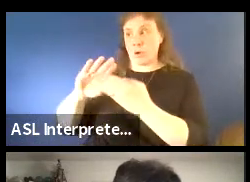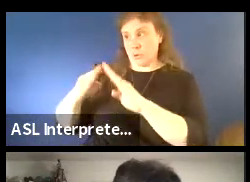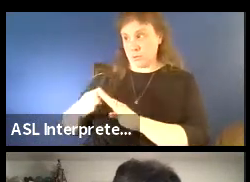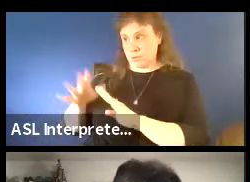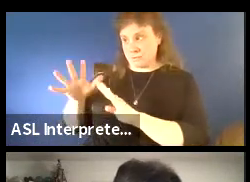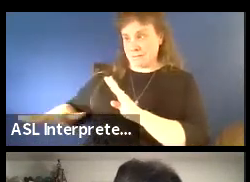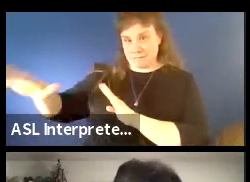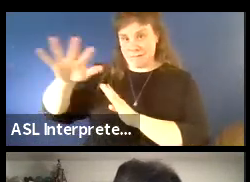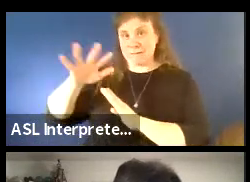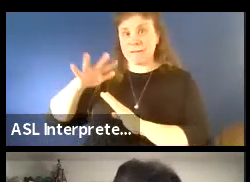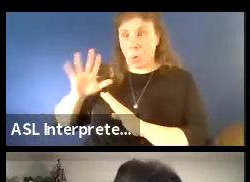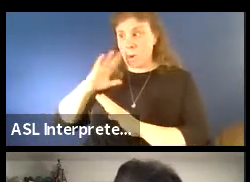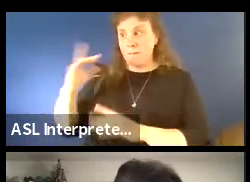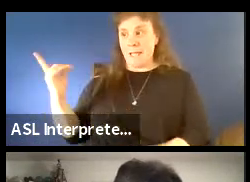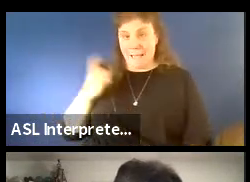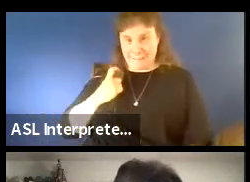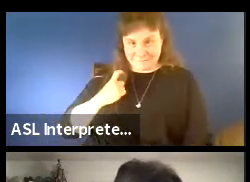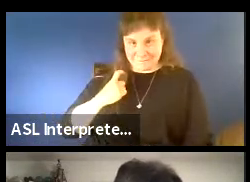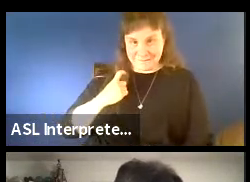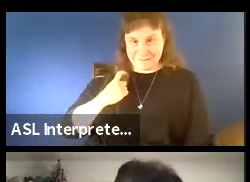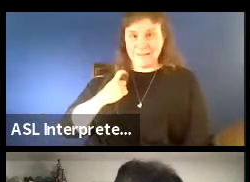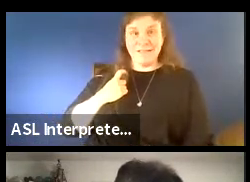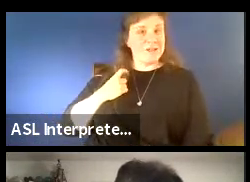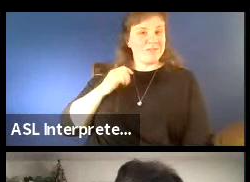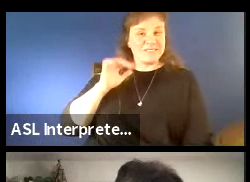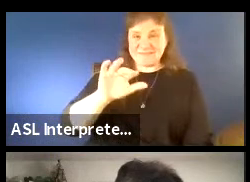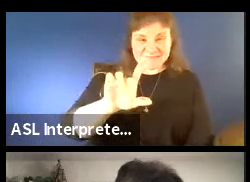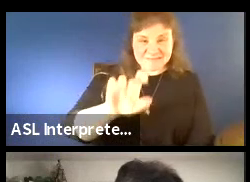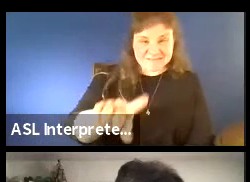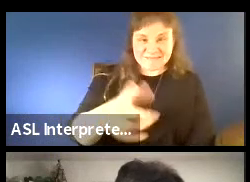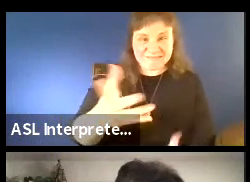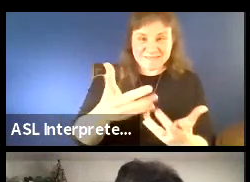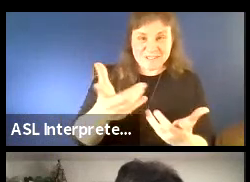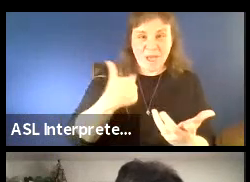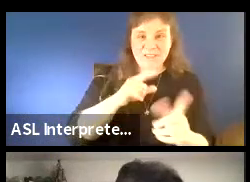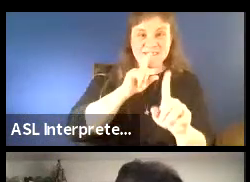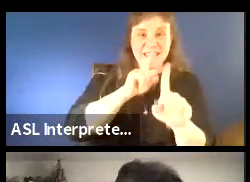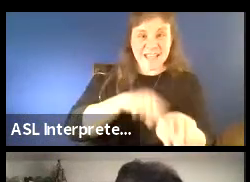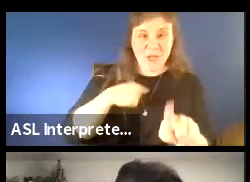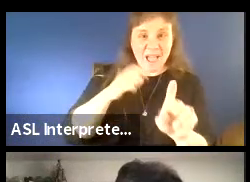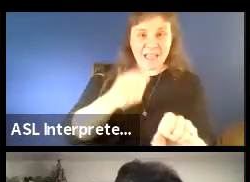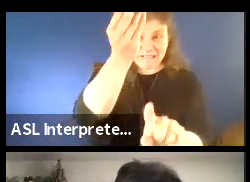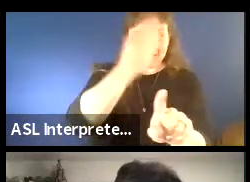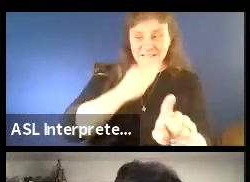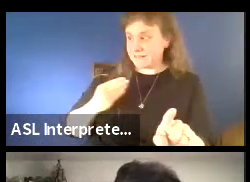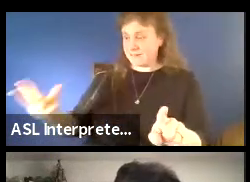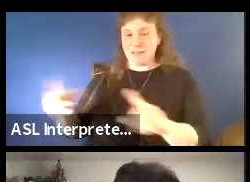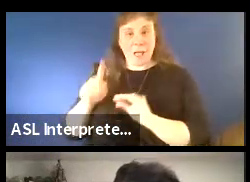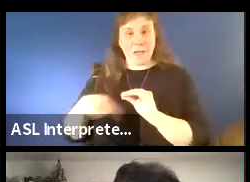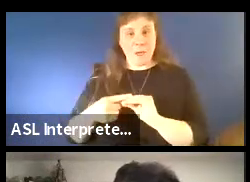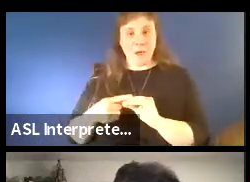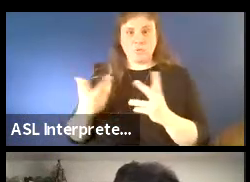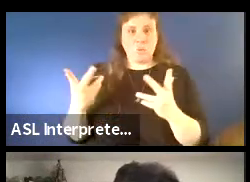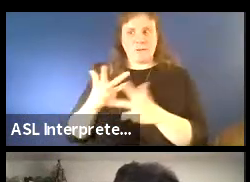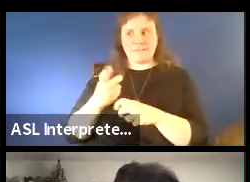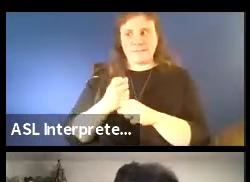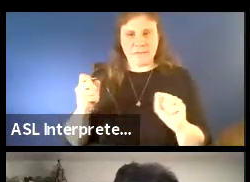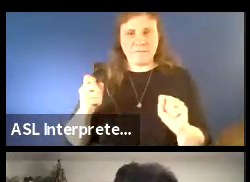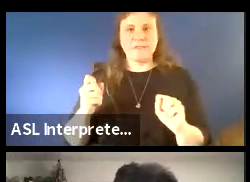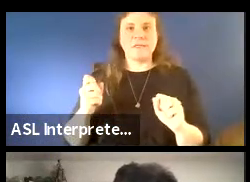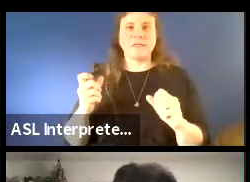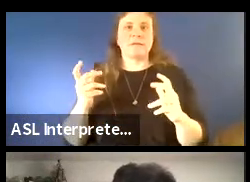folks in LGBTQ communities, and I would love to be able to give them an answer about, what is the safety? What